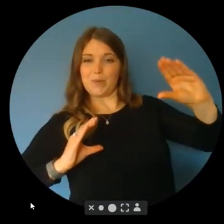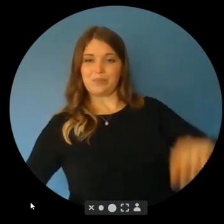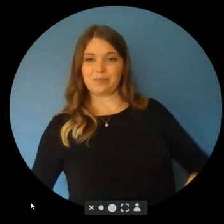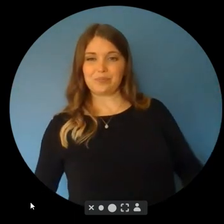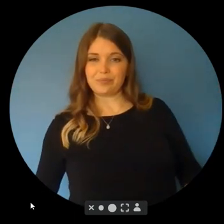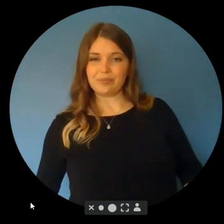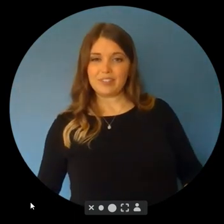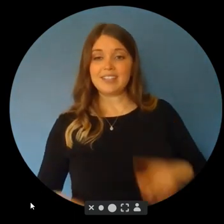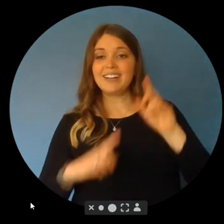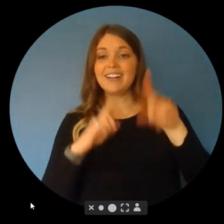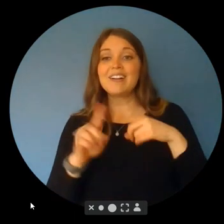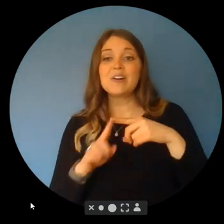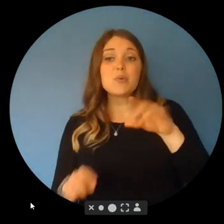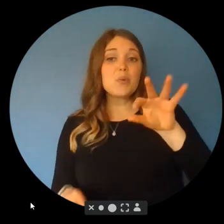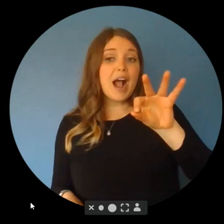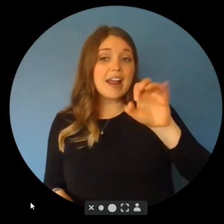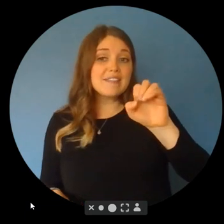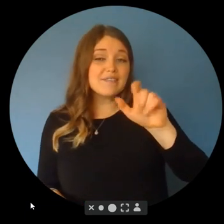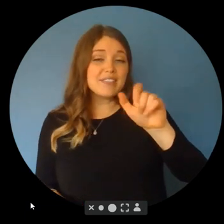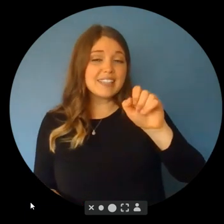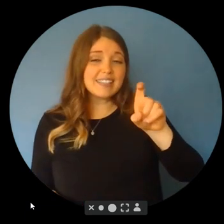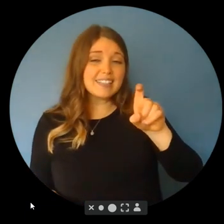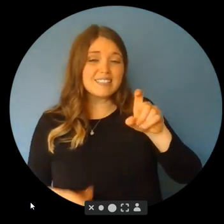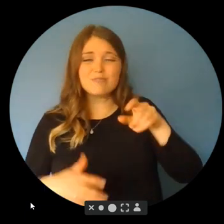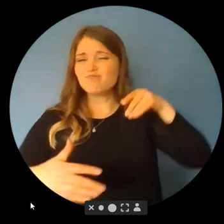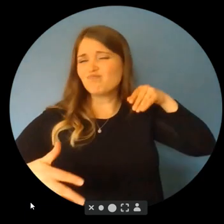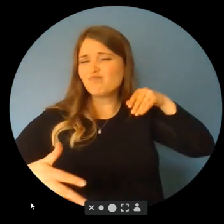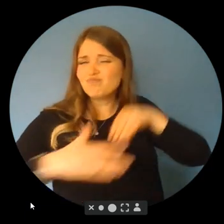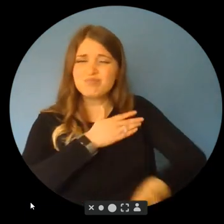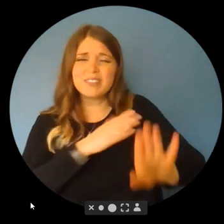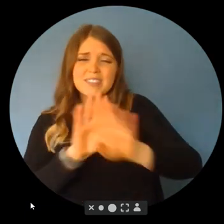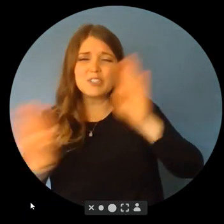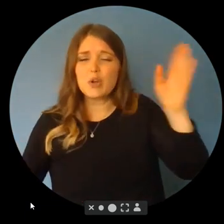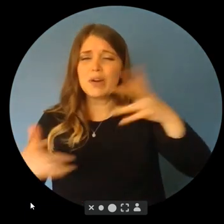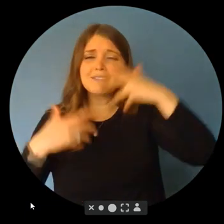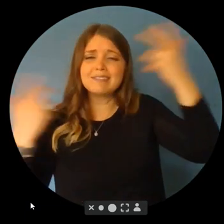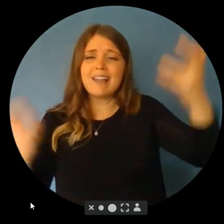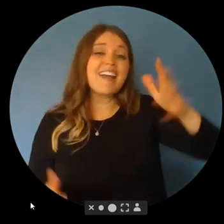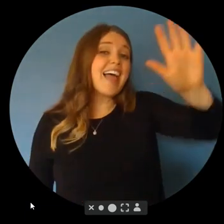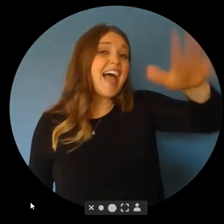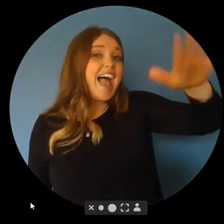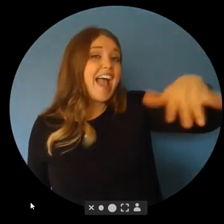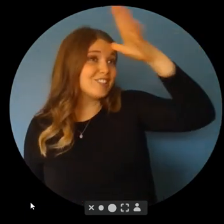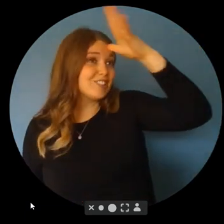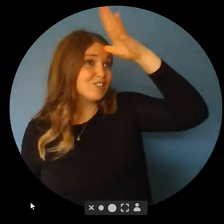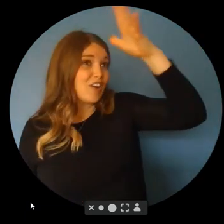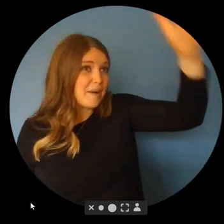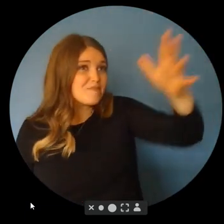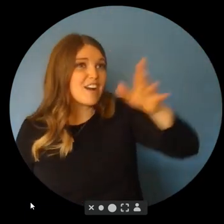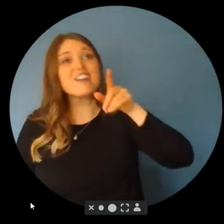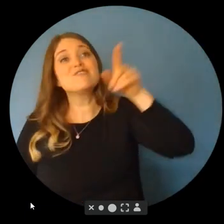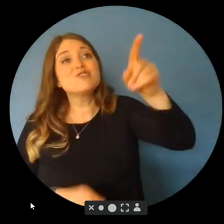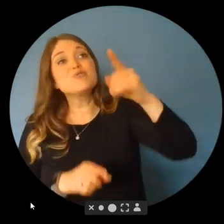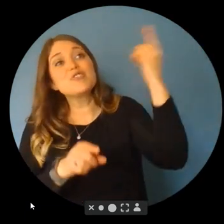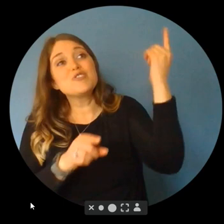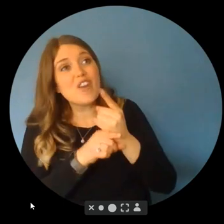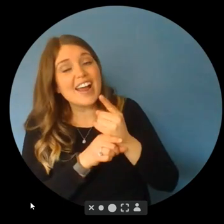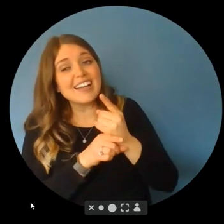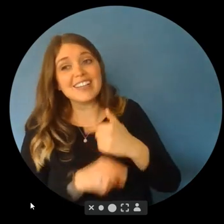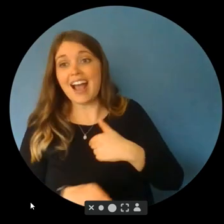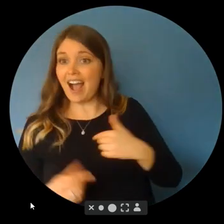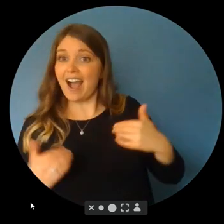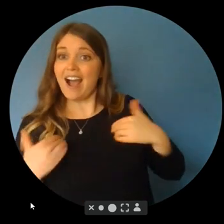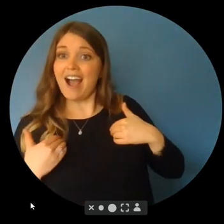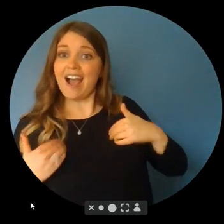Oh, when Felix burst in the door after school, he shouted, "Grandpa, Grandpa, you were right. I do have a